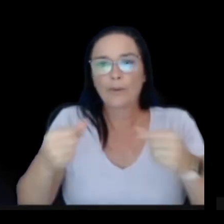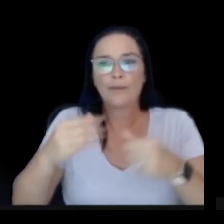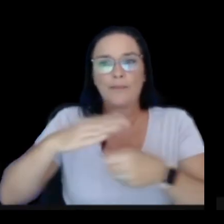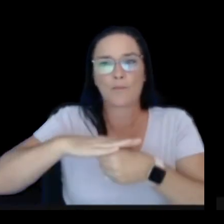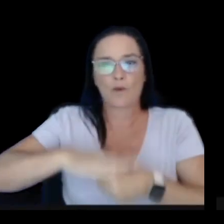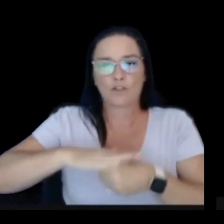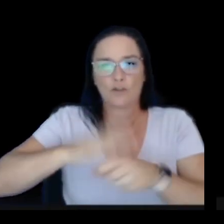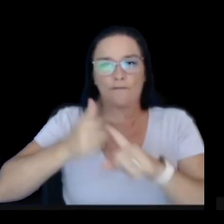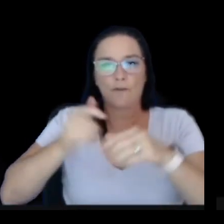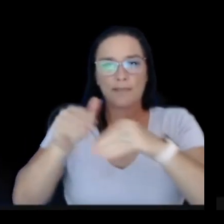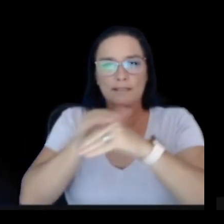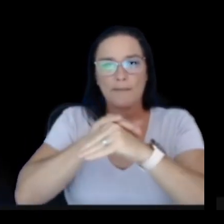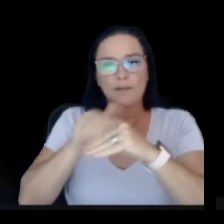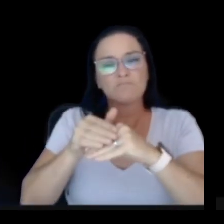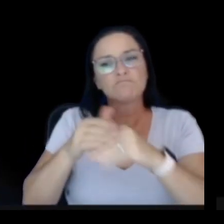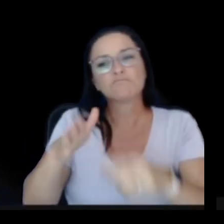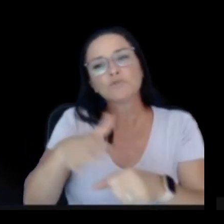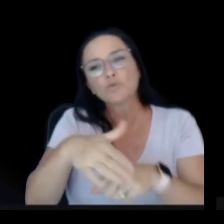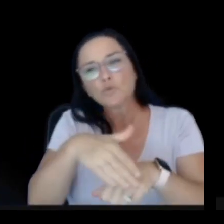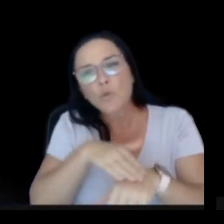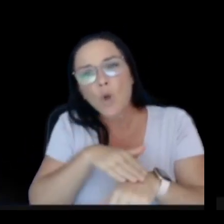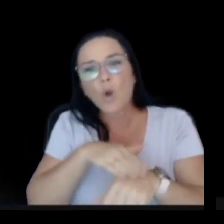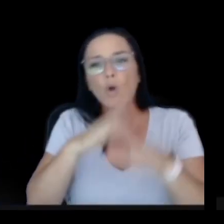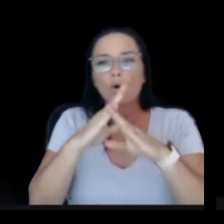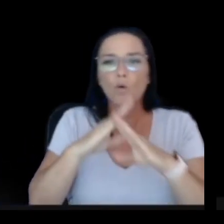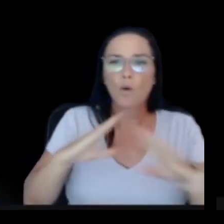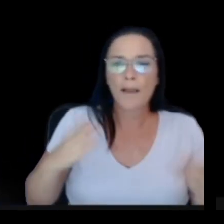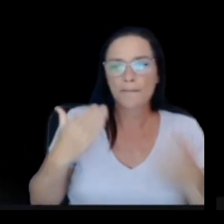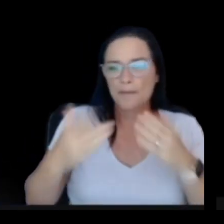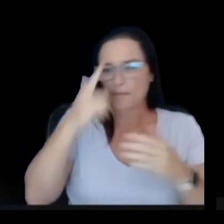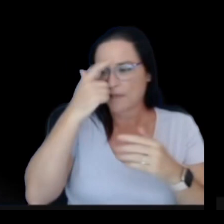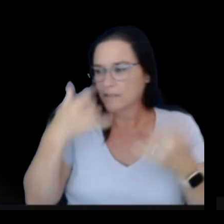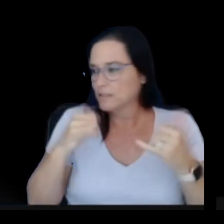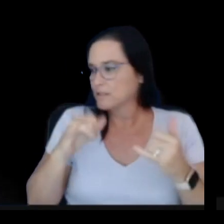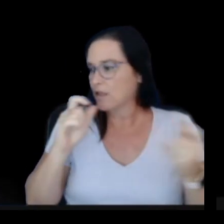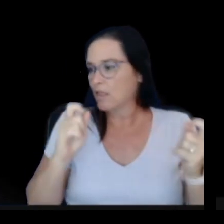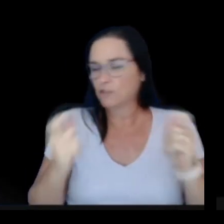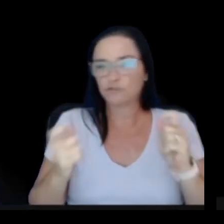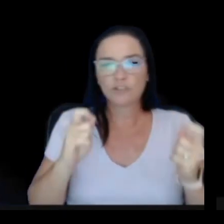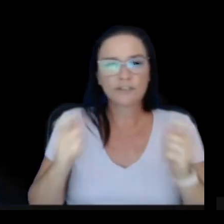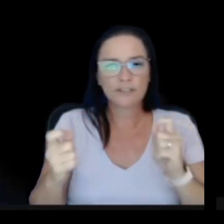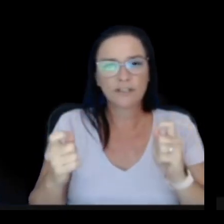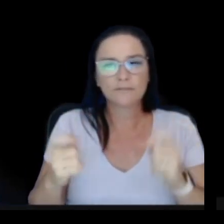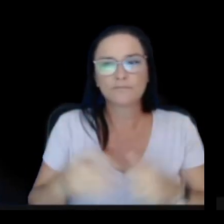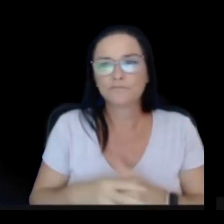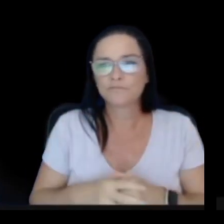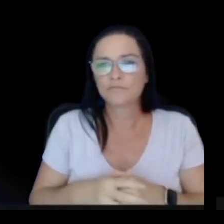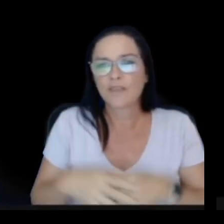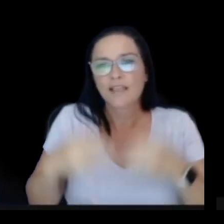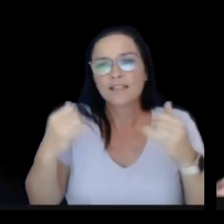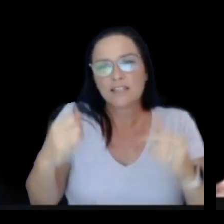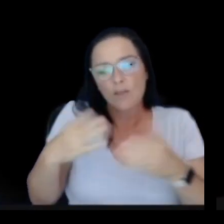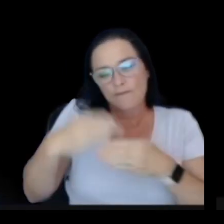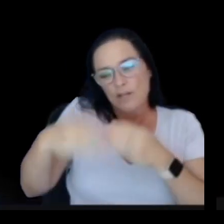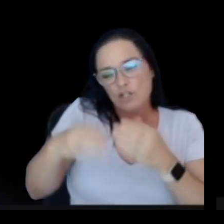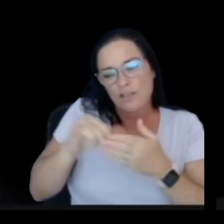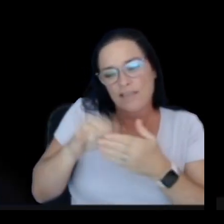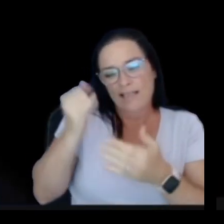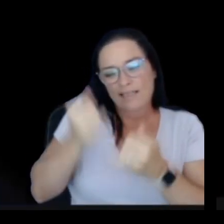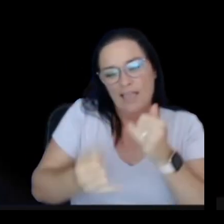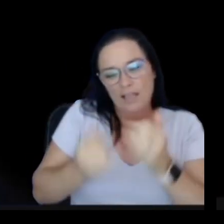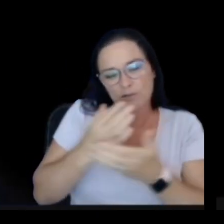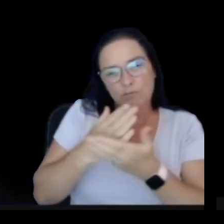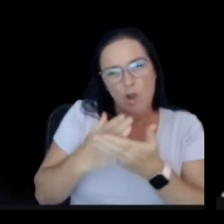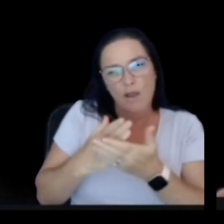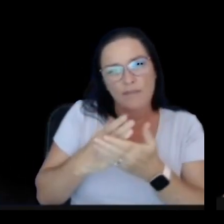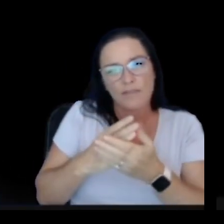So pretty slow, pretty quiet, perhaps because it's still adjusting. It's basically still wrapping up that last sequence. It hasn't all locked into place.